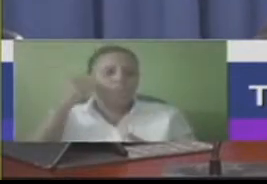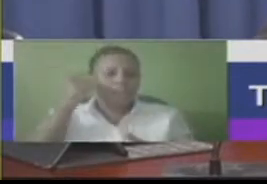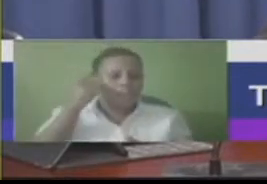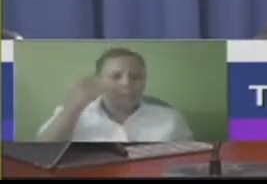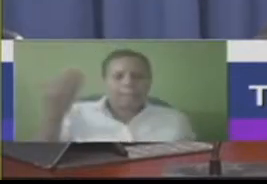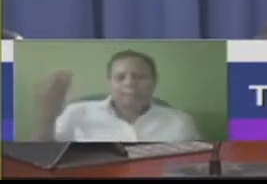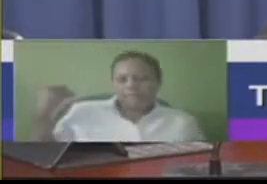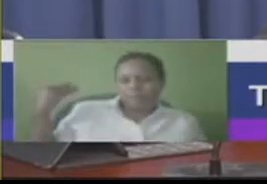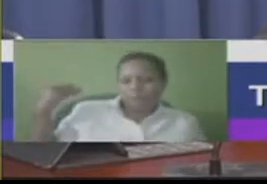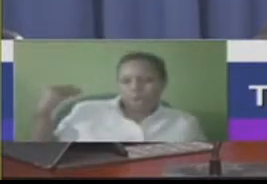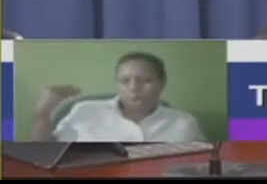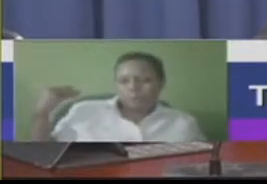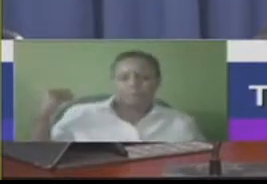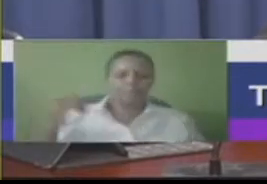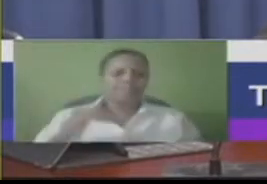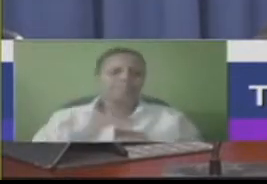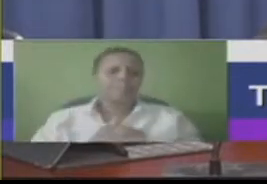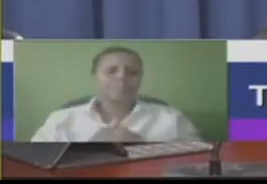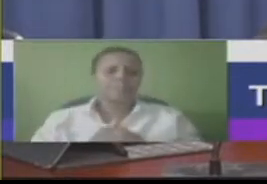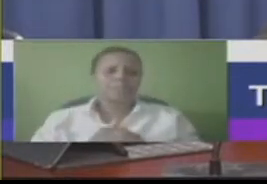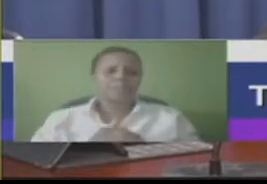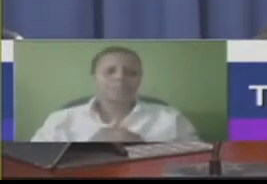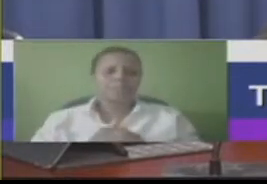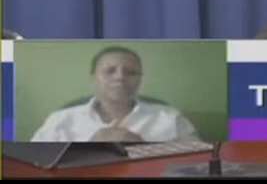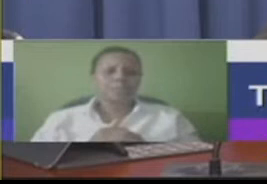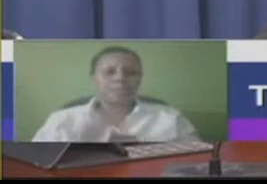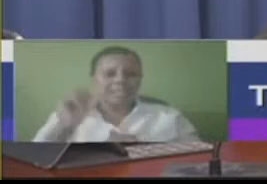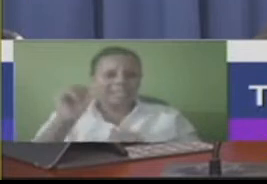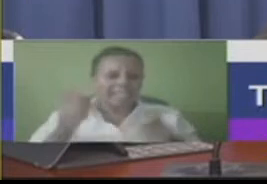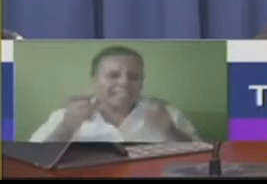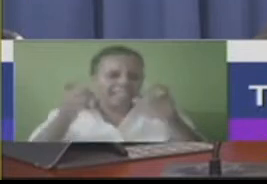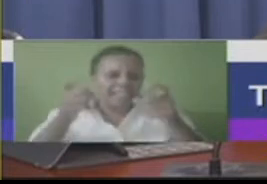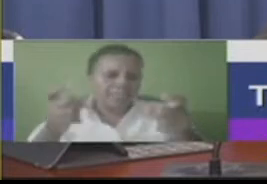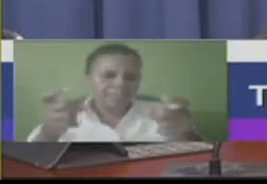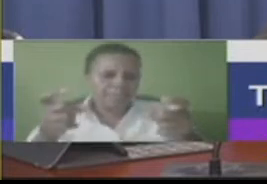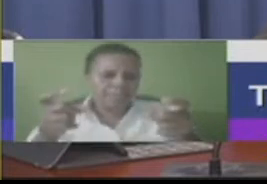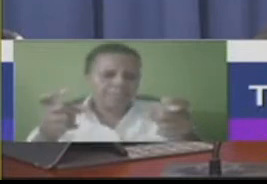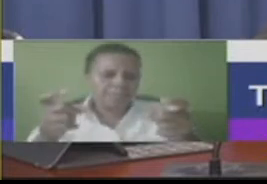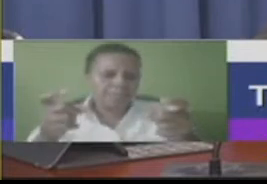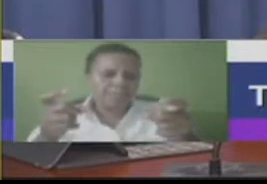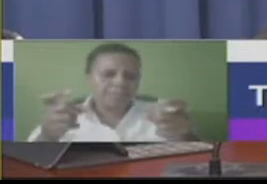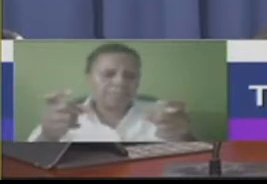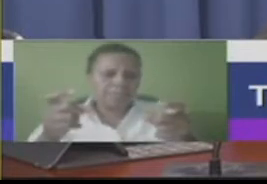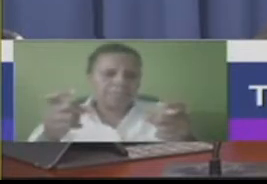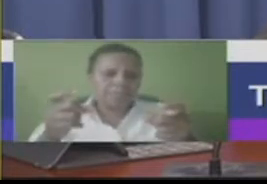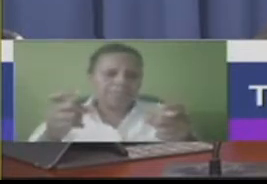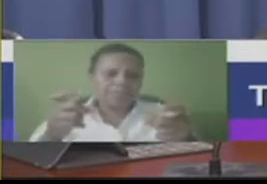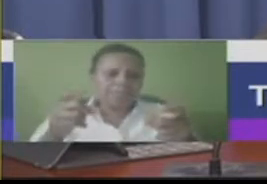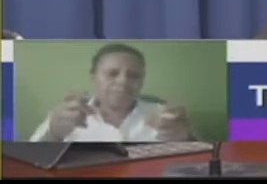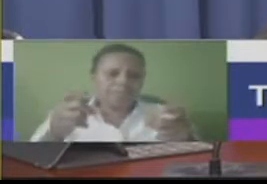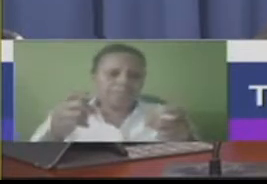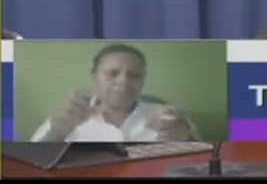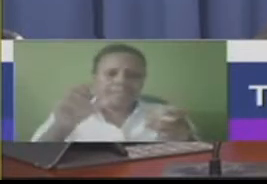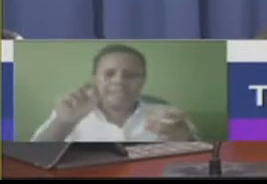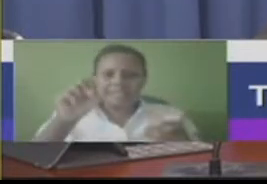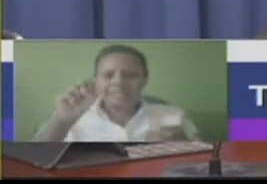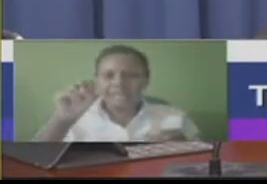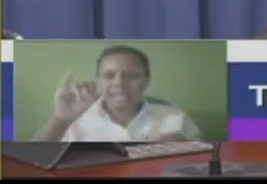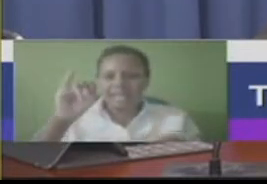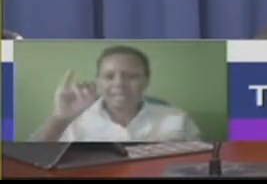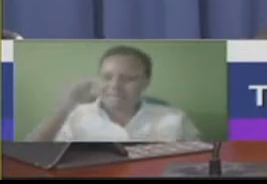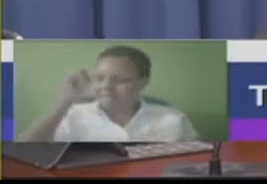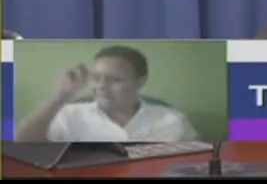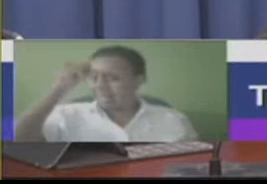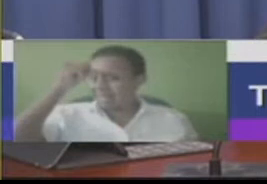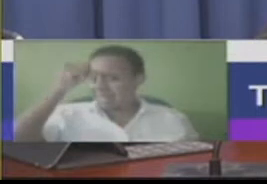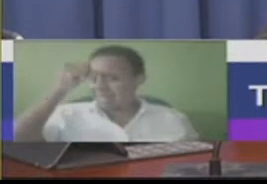from SII out of India, the Indian High Commissioner did reach out to us at that stage and asked